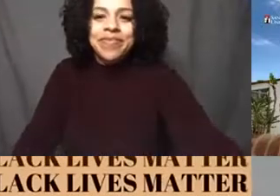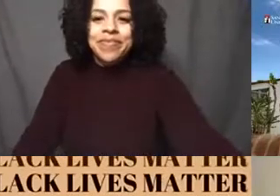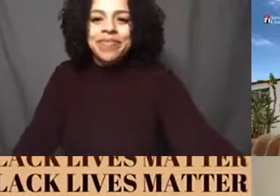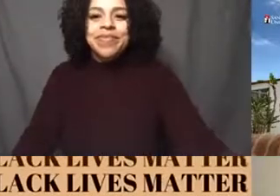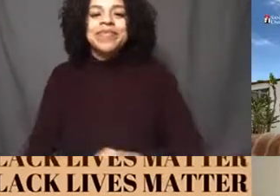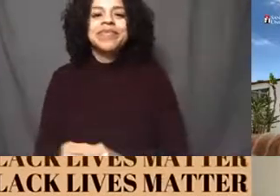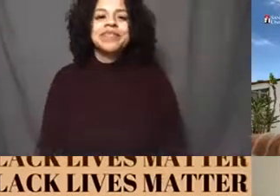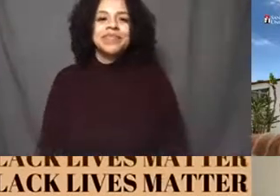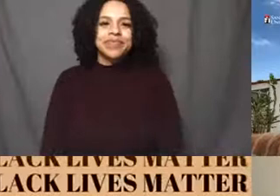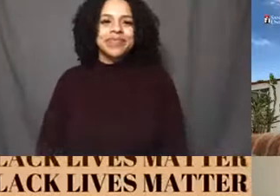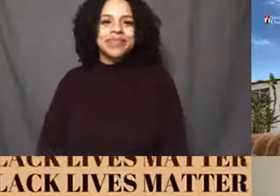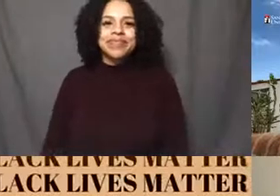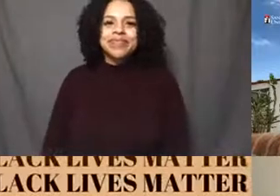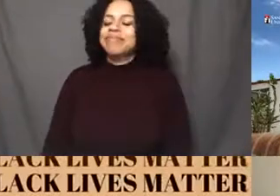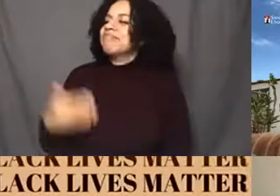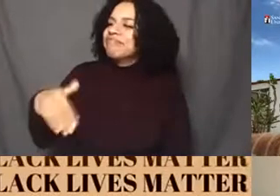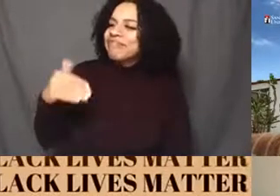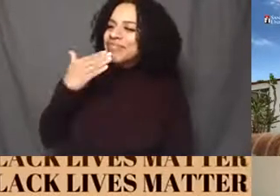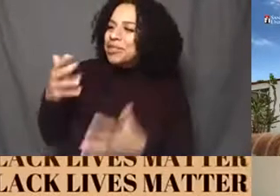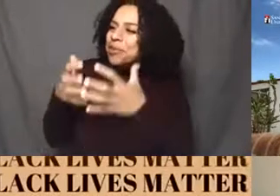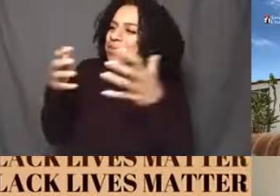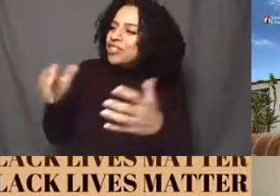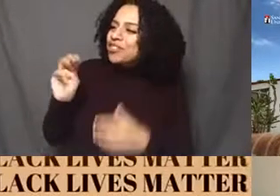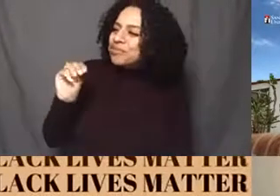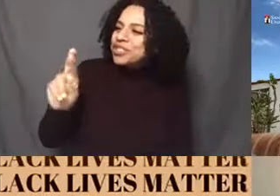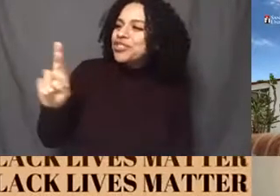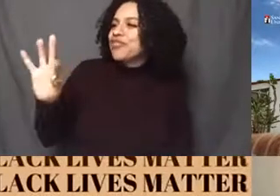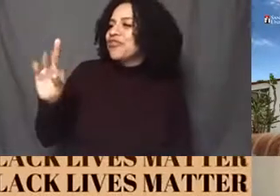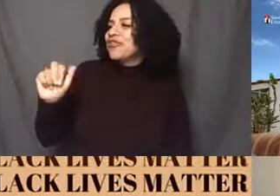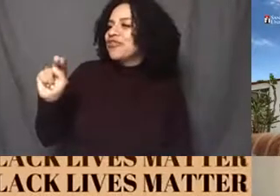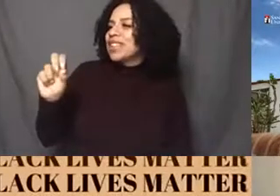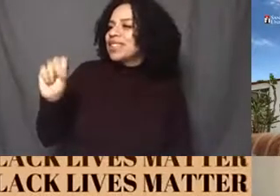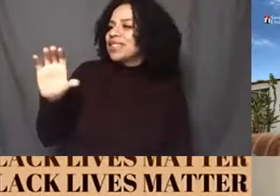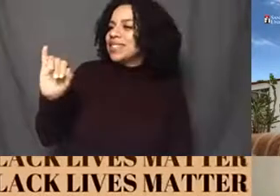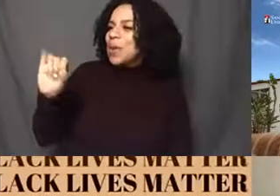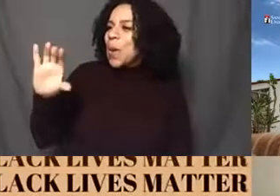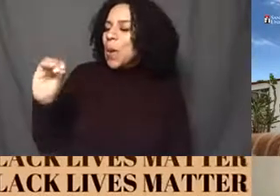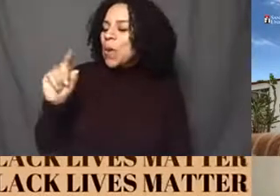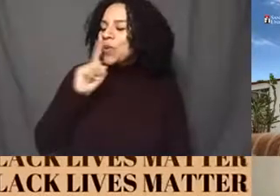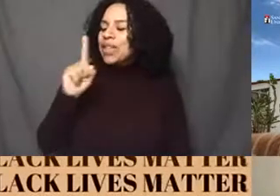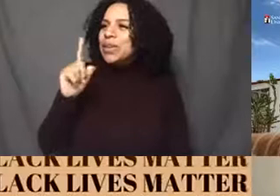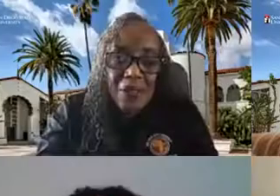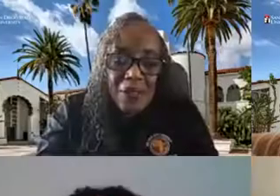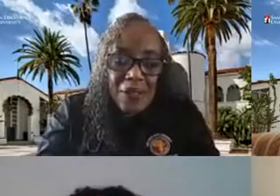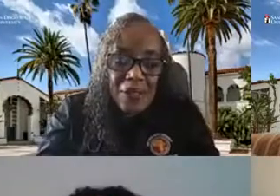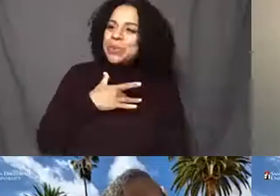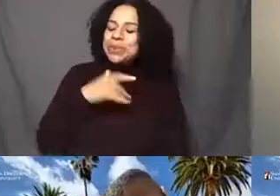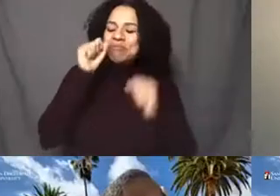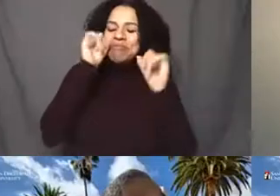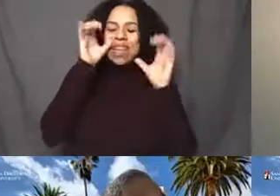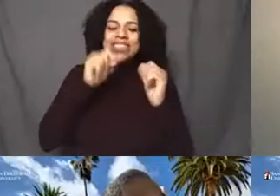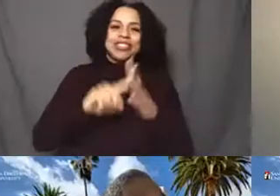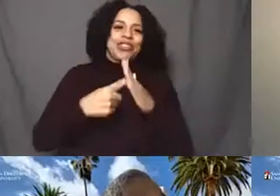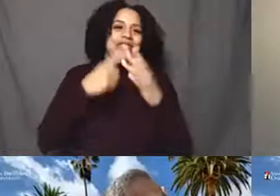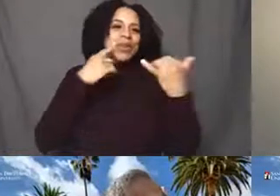Wow, thank you so much, Mr. Francisco. These were absolutely powerful and this was the most amazing way to start the day and just to